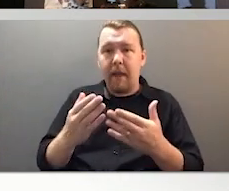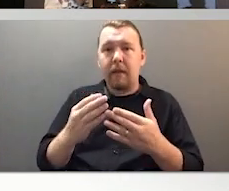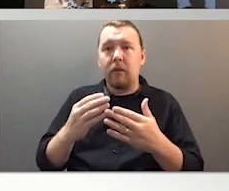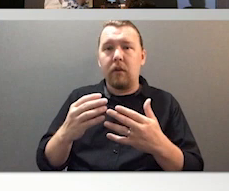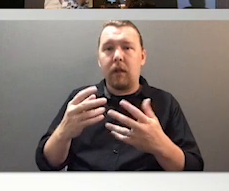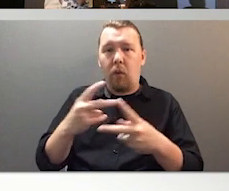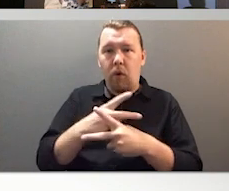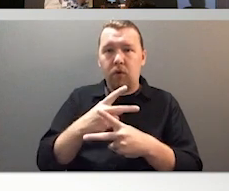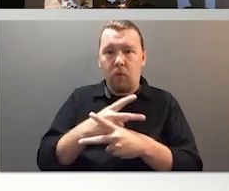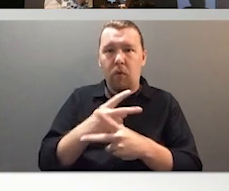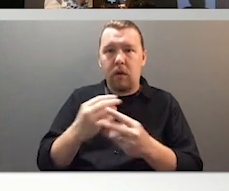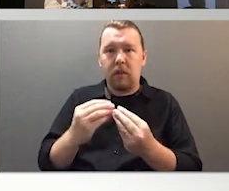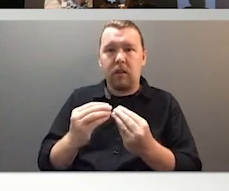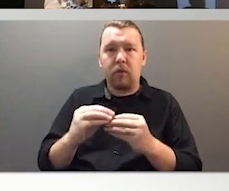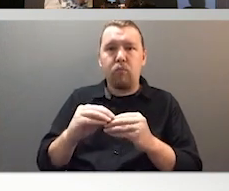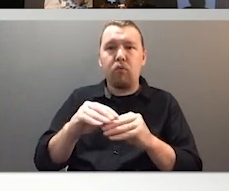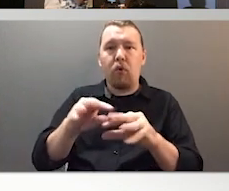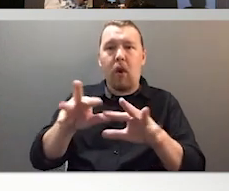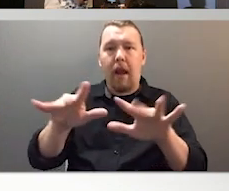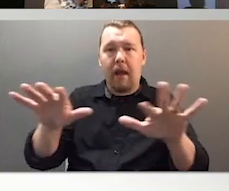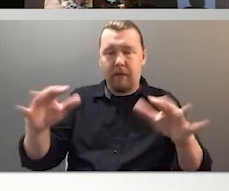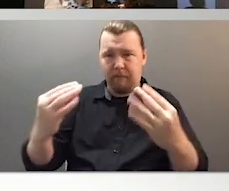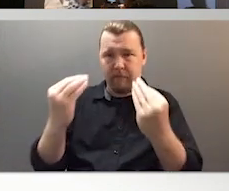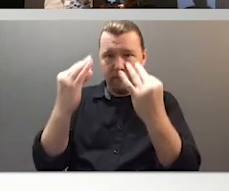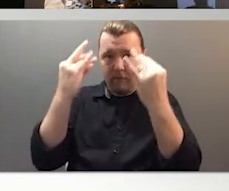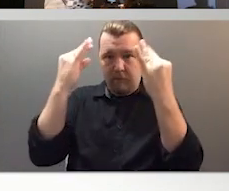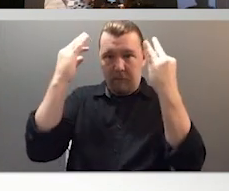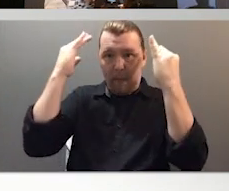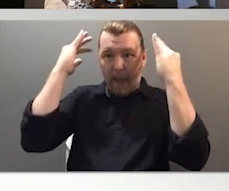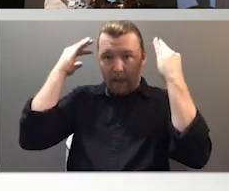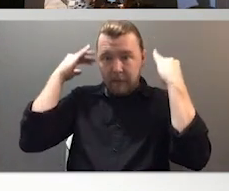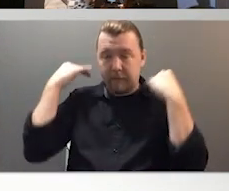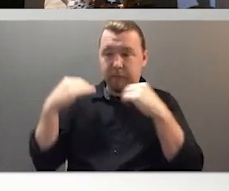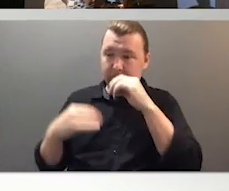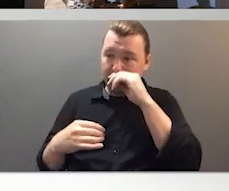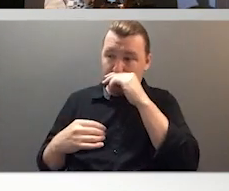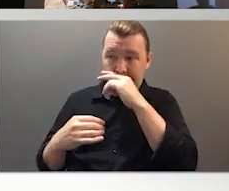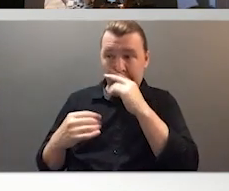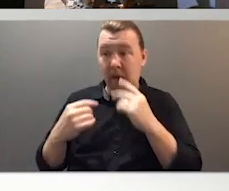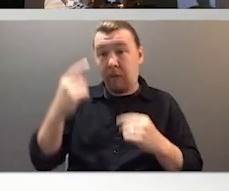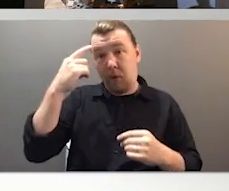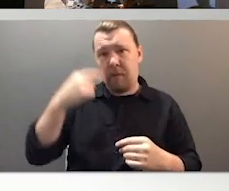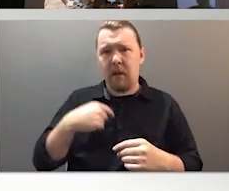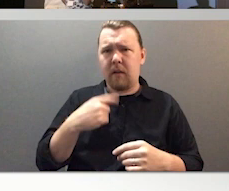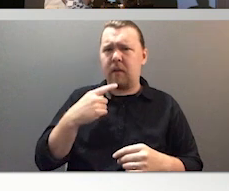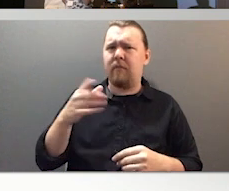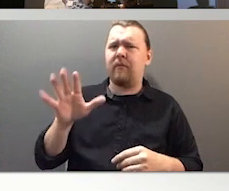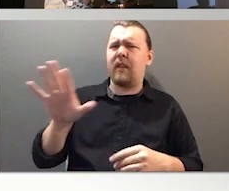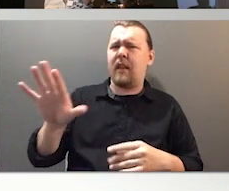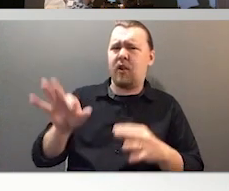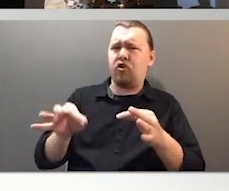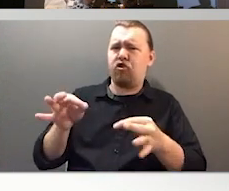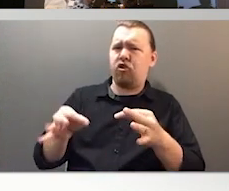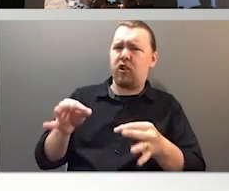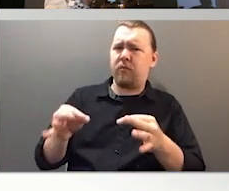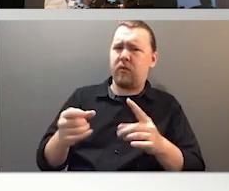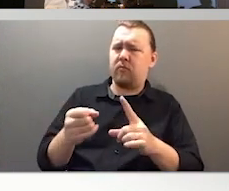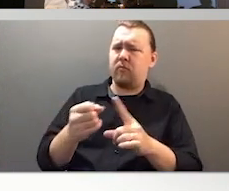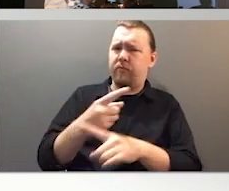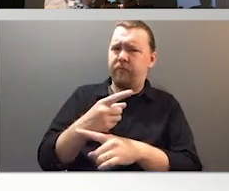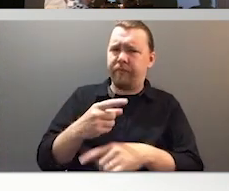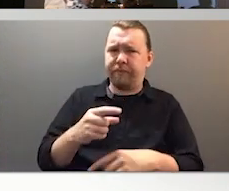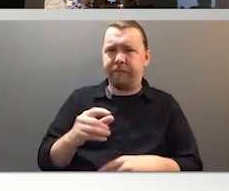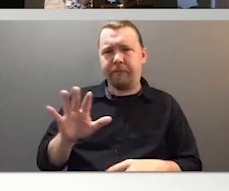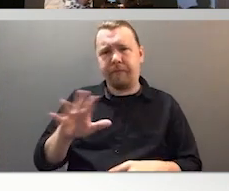see, at least, and I know in my case, you start to go, their judgment's a little off. Maybe their personality